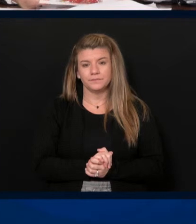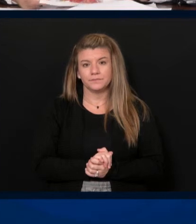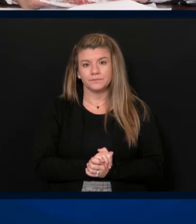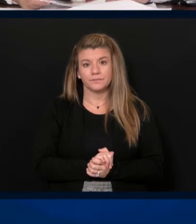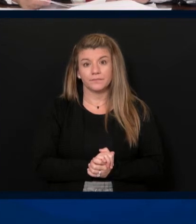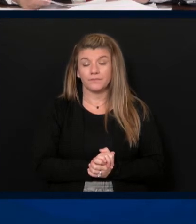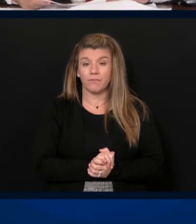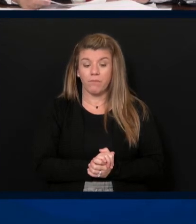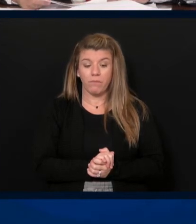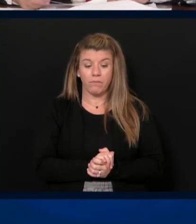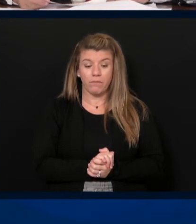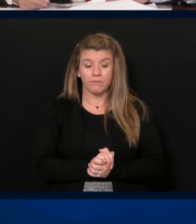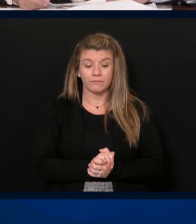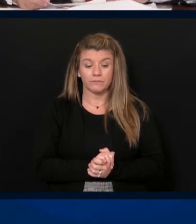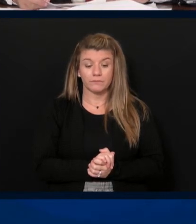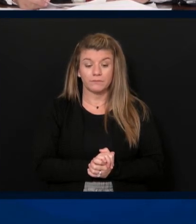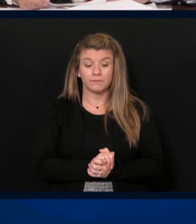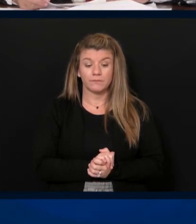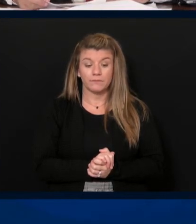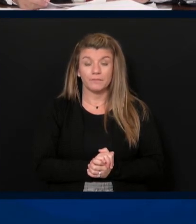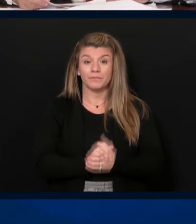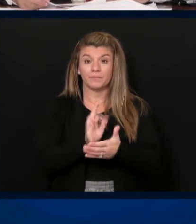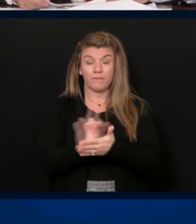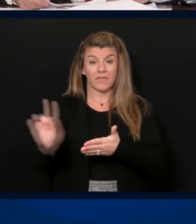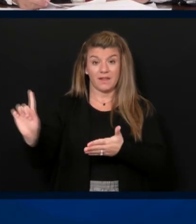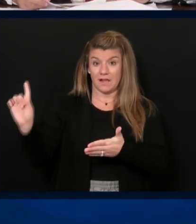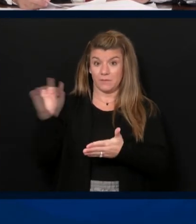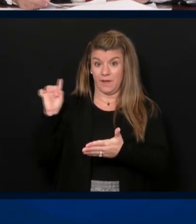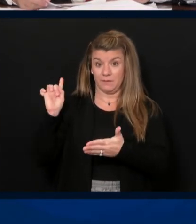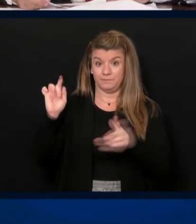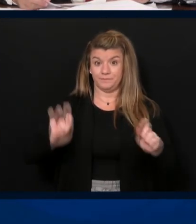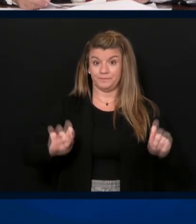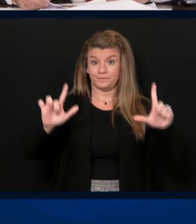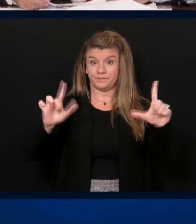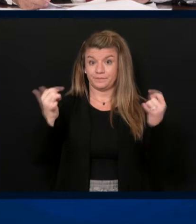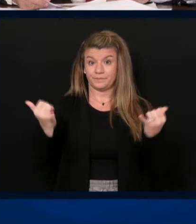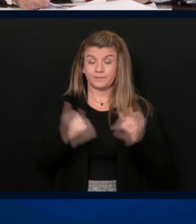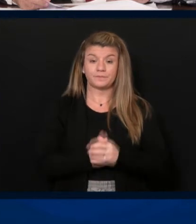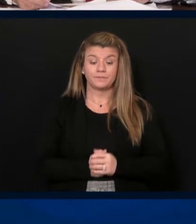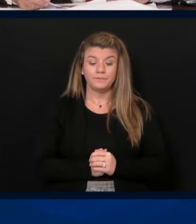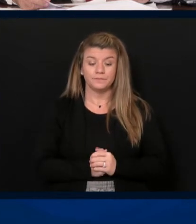And show where we are last week. Jordan, you got that? Yeah.